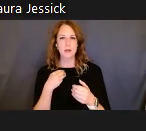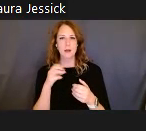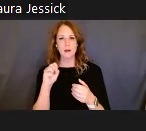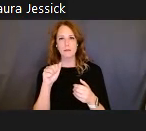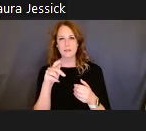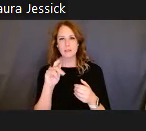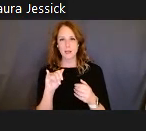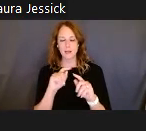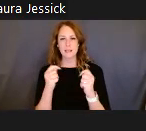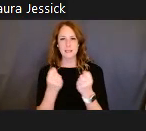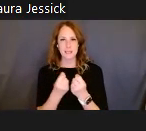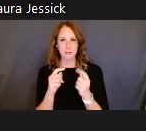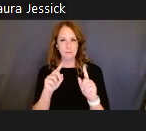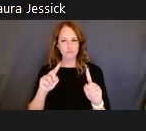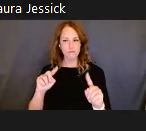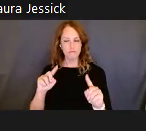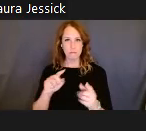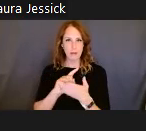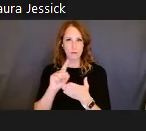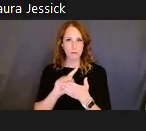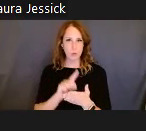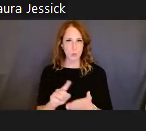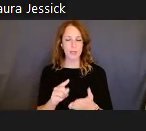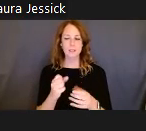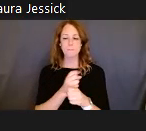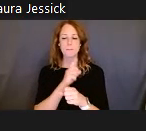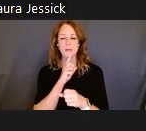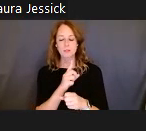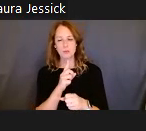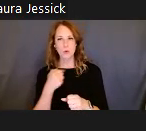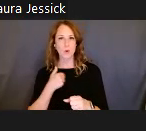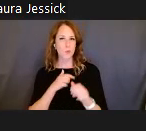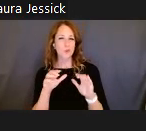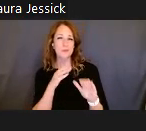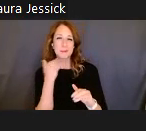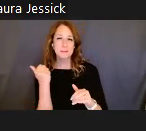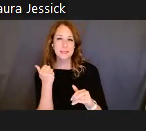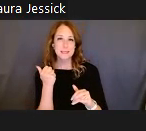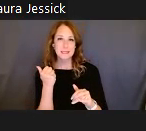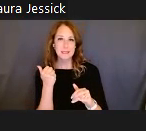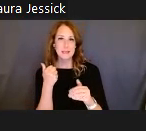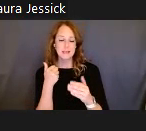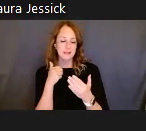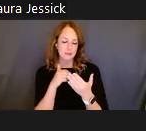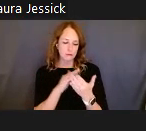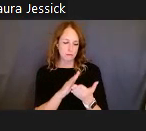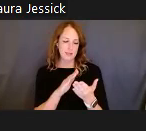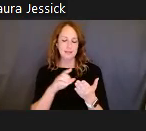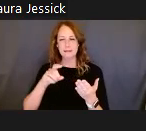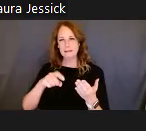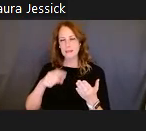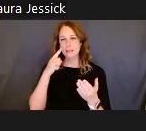go to on a weekly basis just to make sure that we are doing our best to address all the needs of